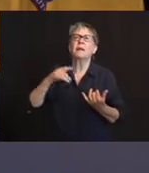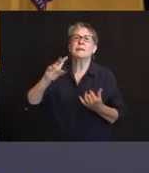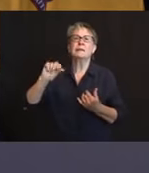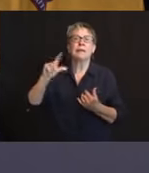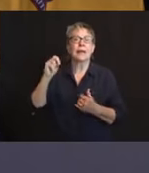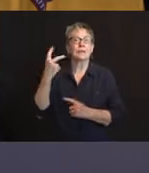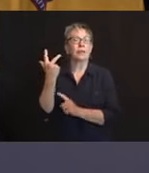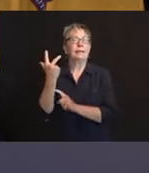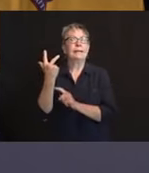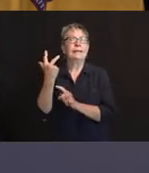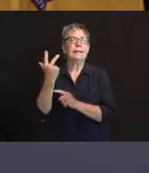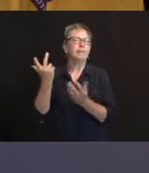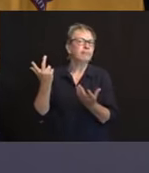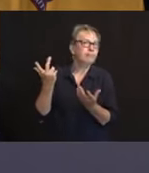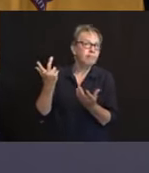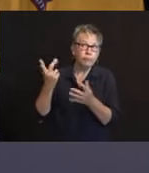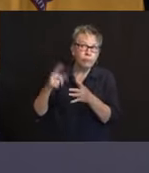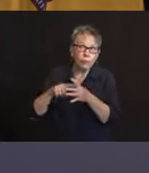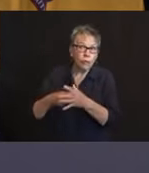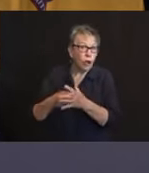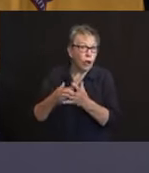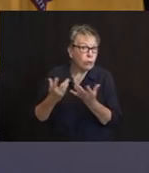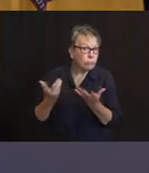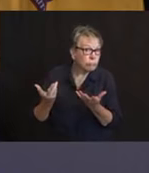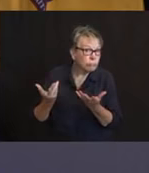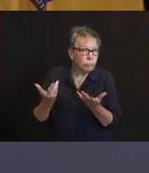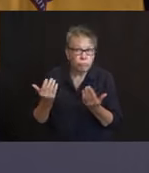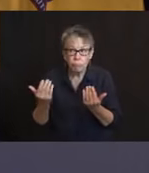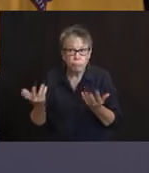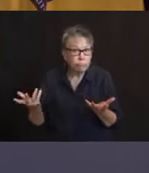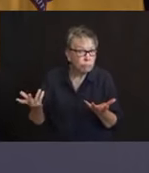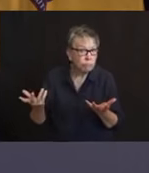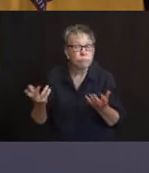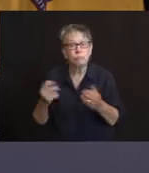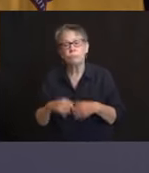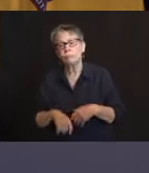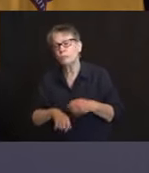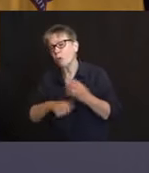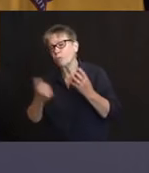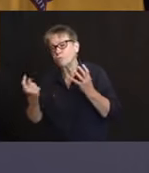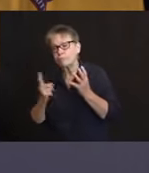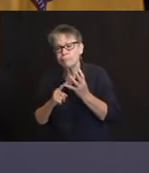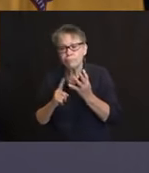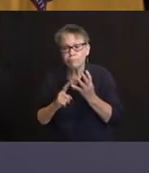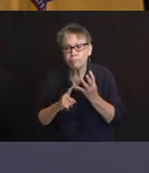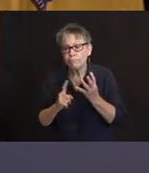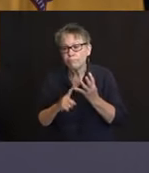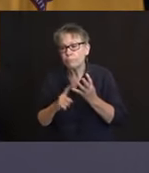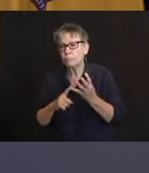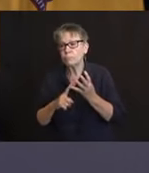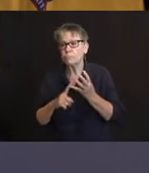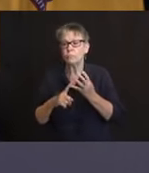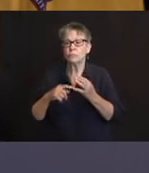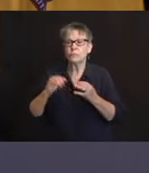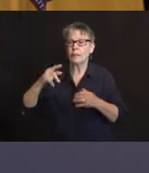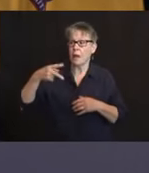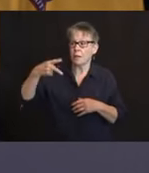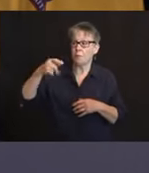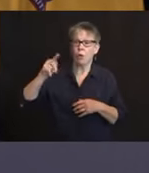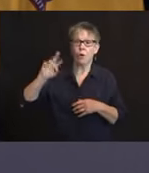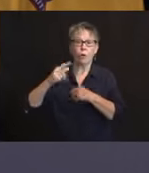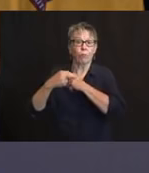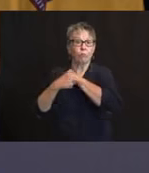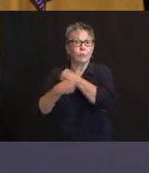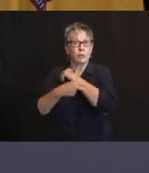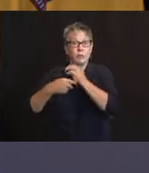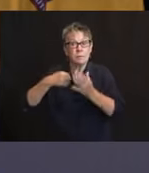FTA to release the $800 million. So how does the president's endorsement affect either step? Or does it just mean he won't stand in the way? And finally,